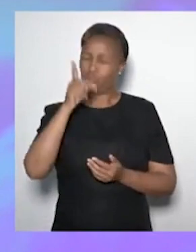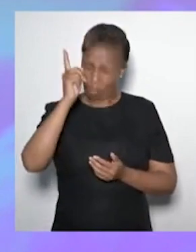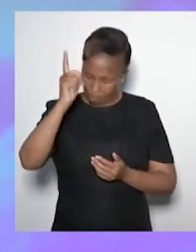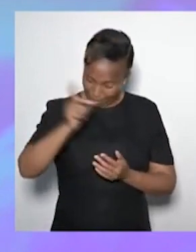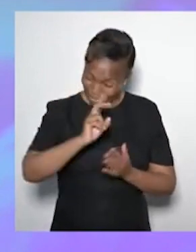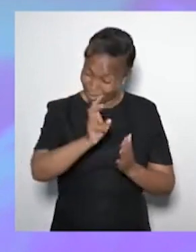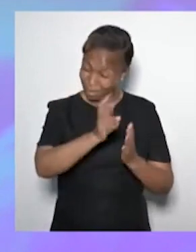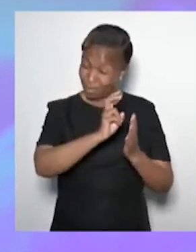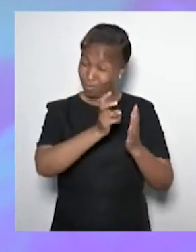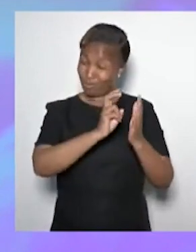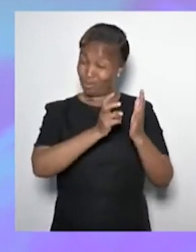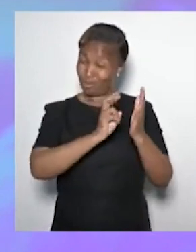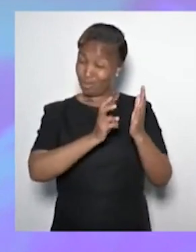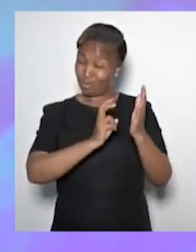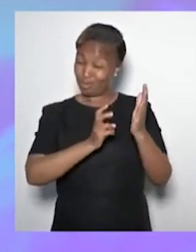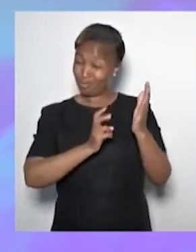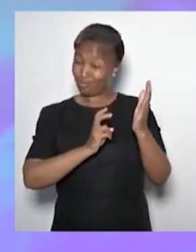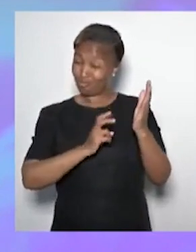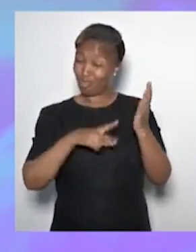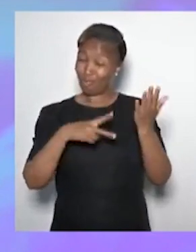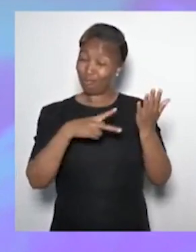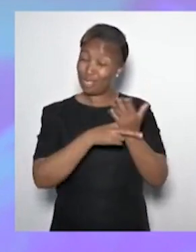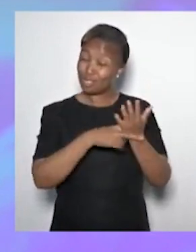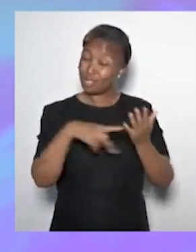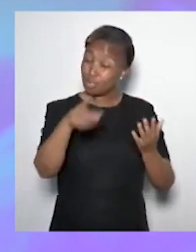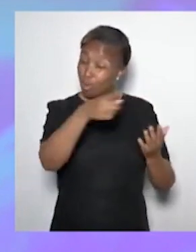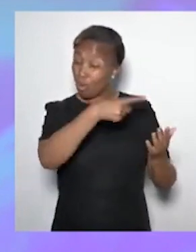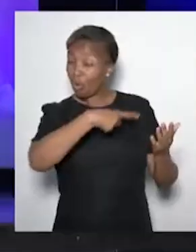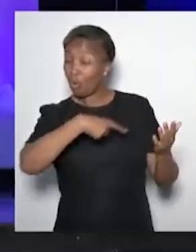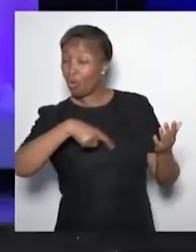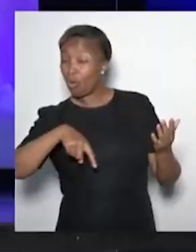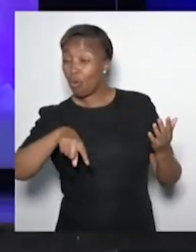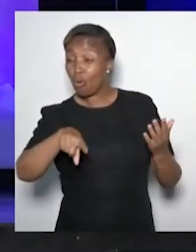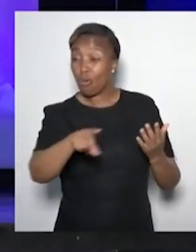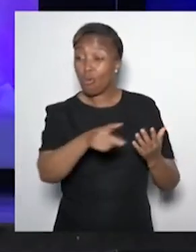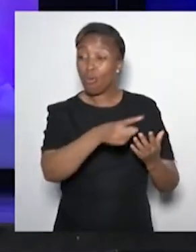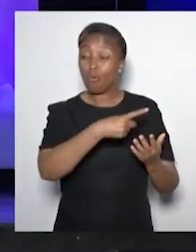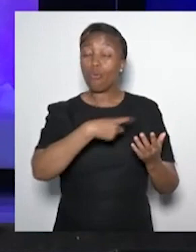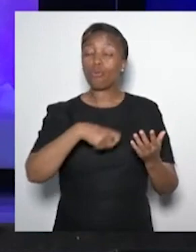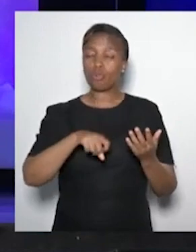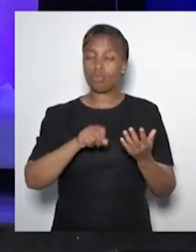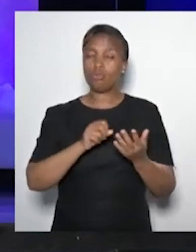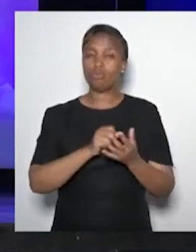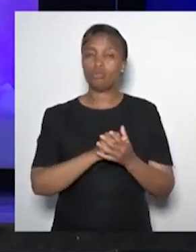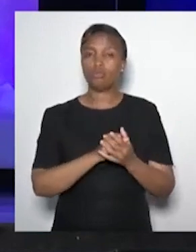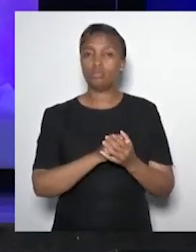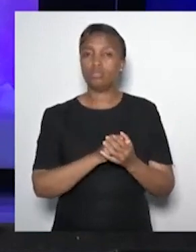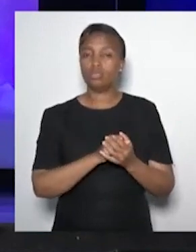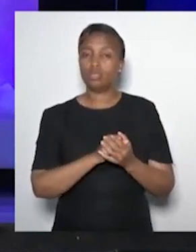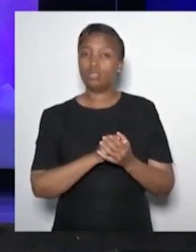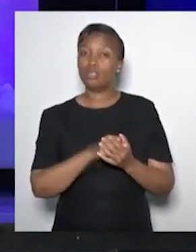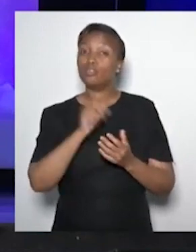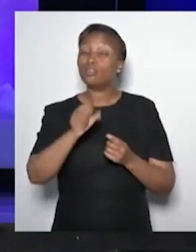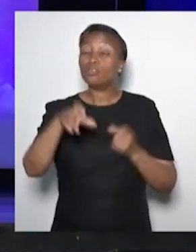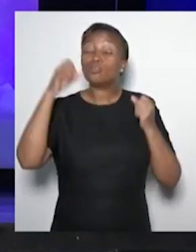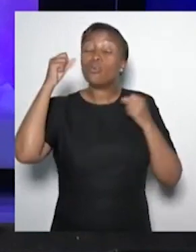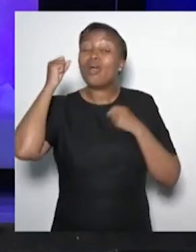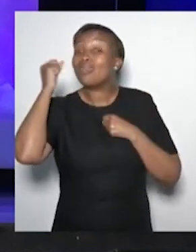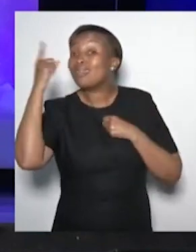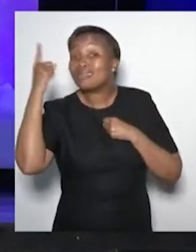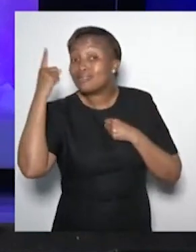read all these verses in order to get the